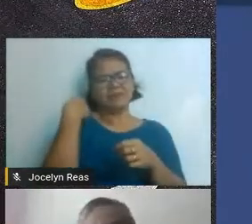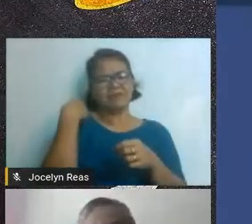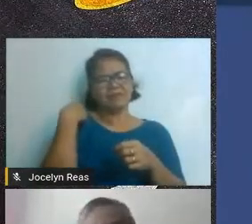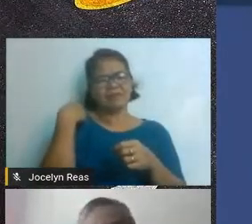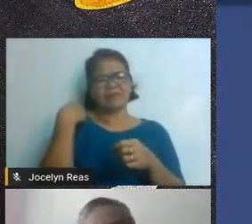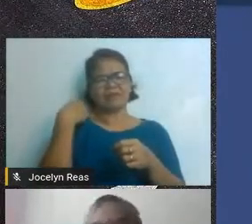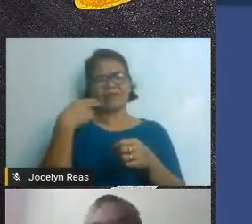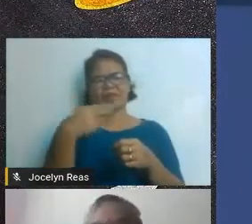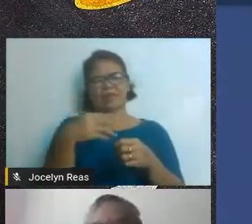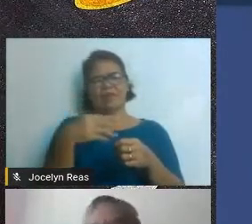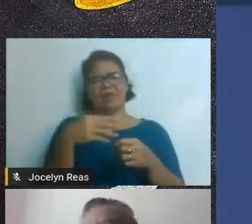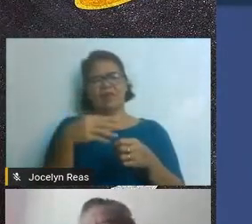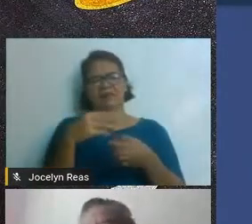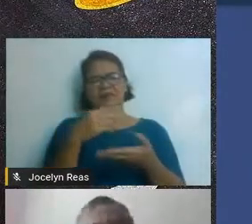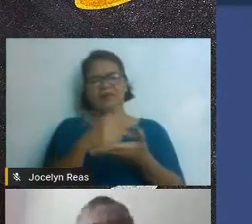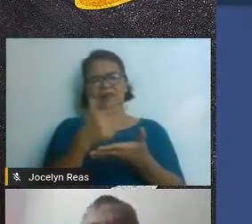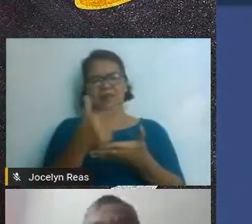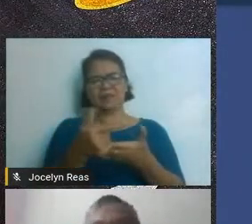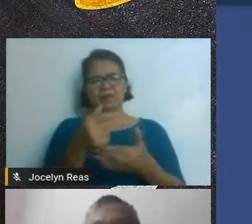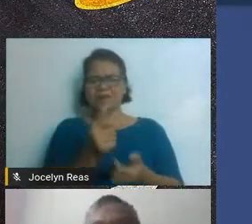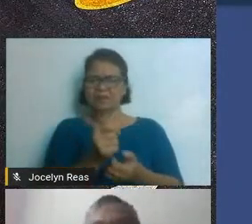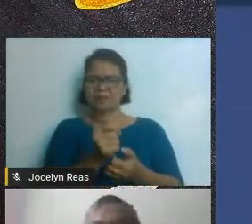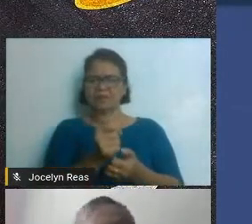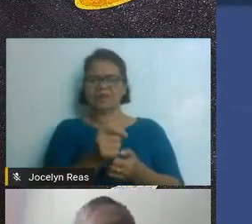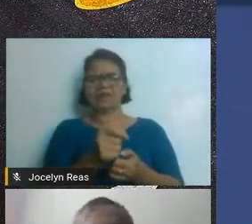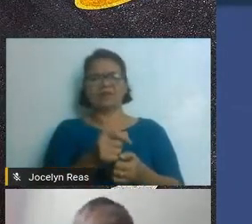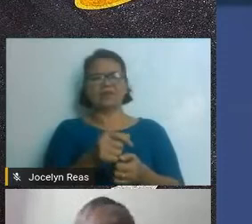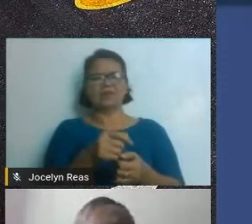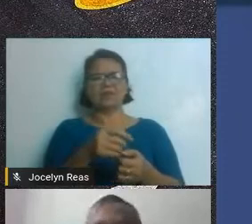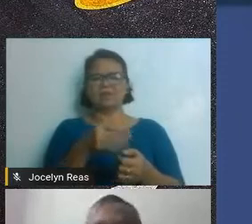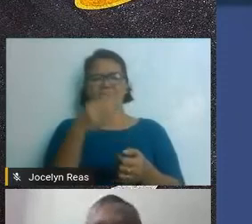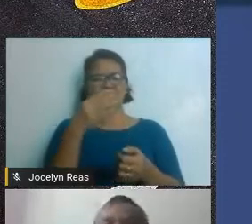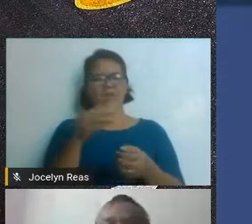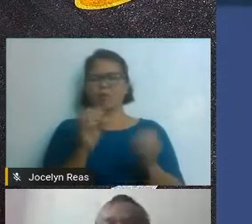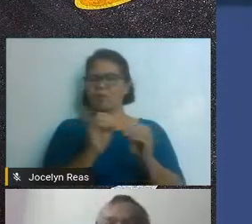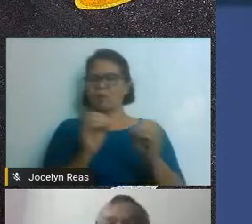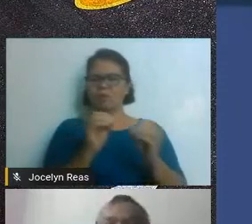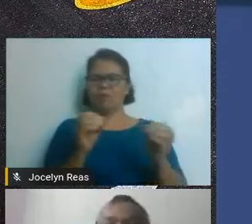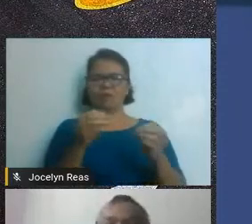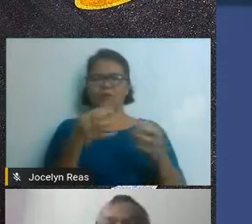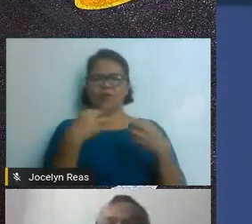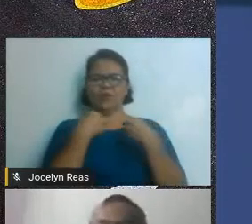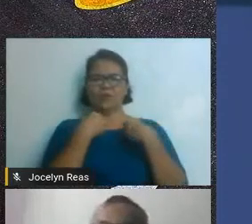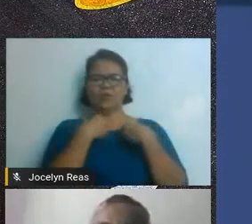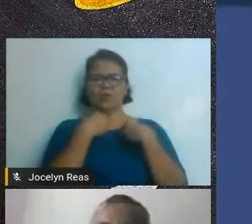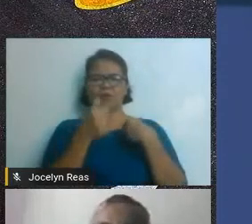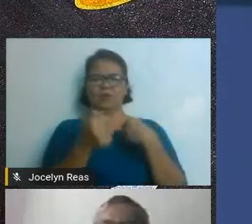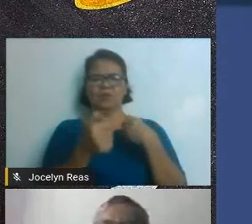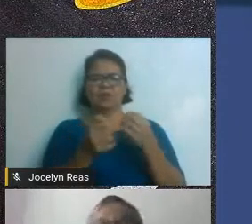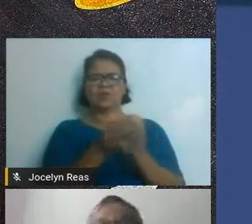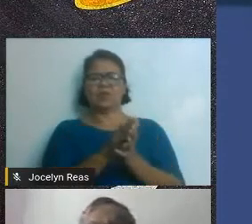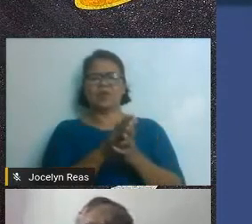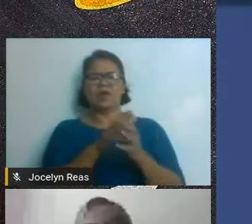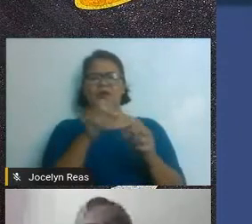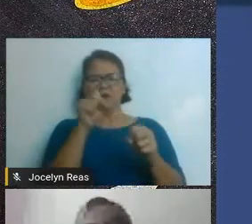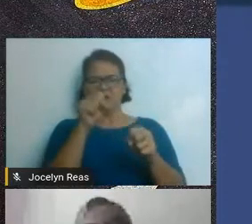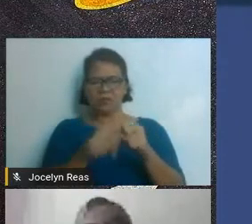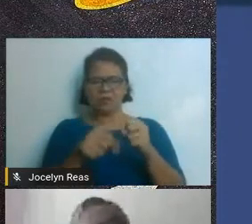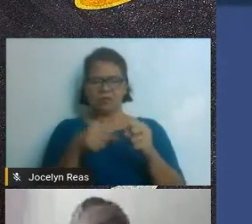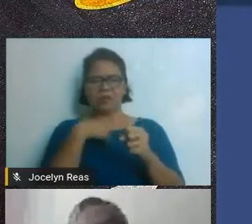education, they do not have stimulating work environment. So we will be mindful of the